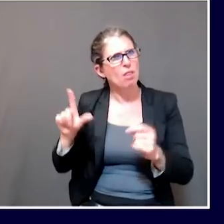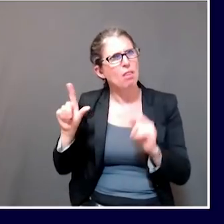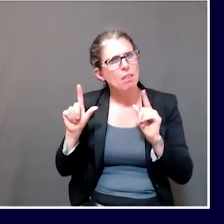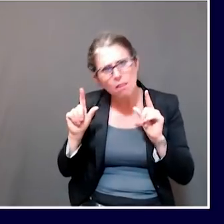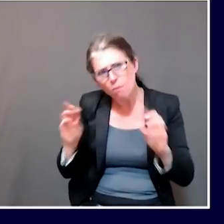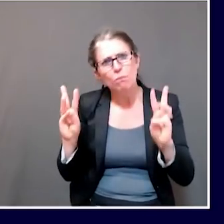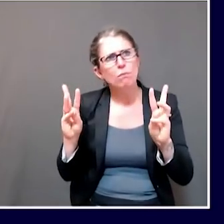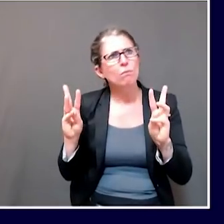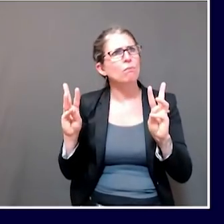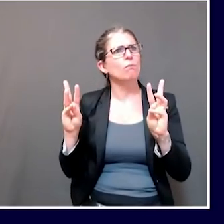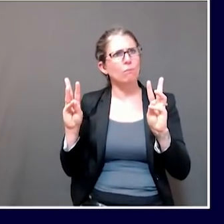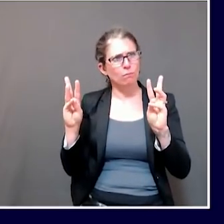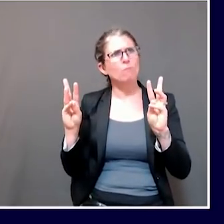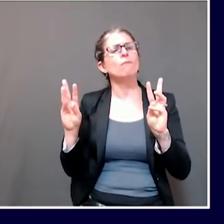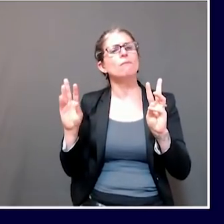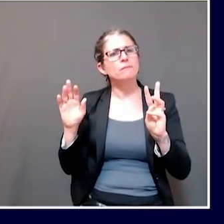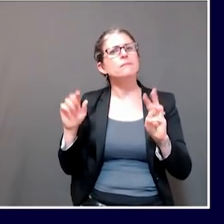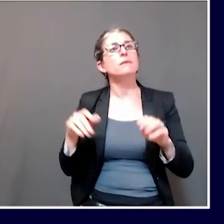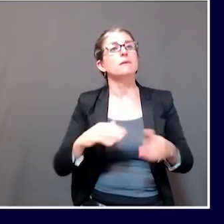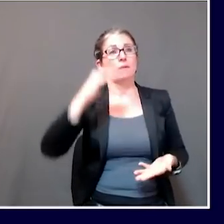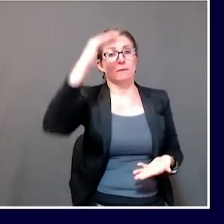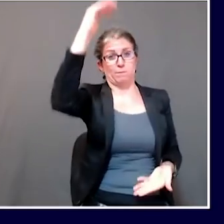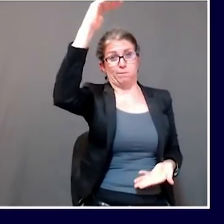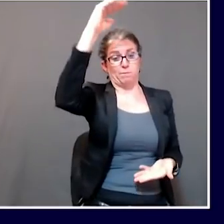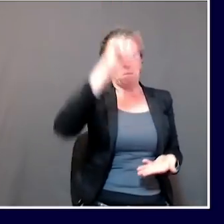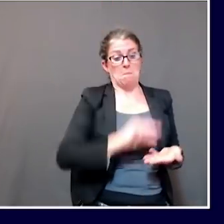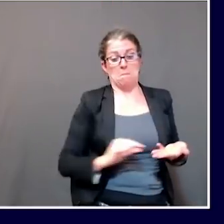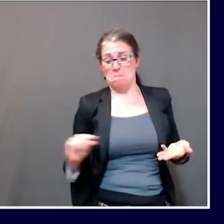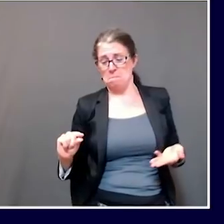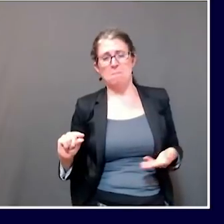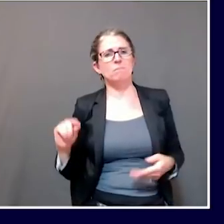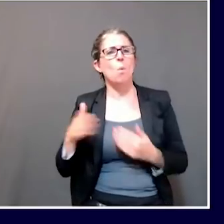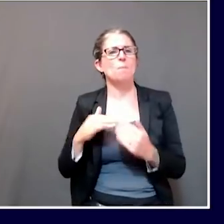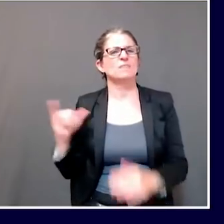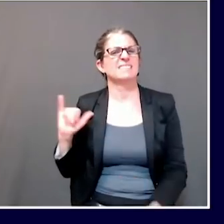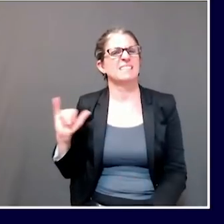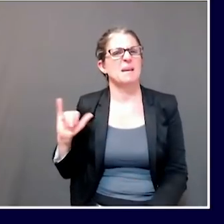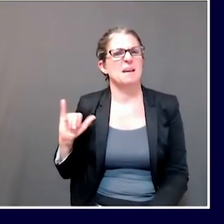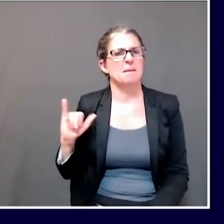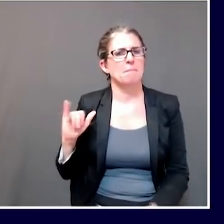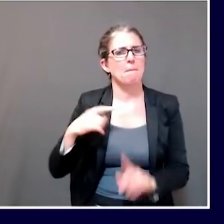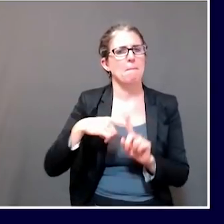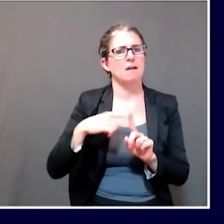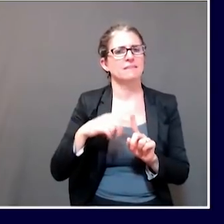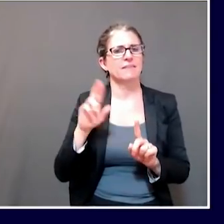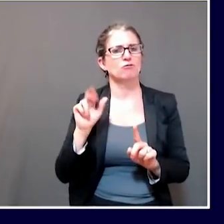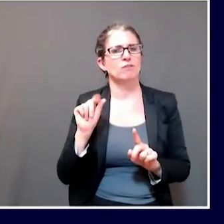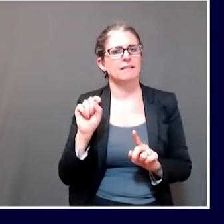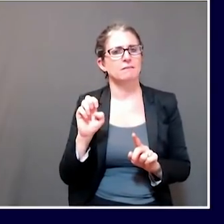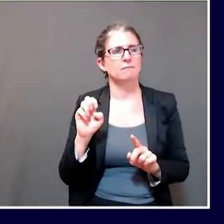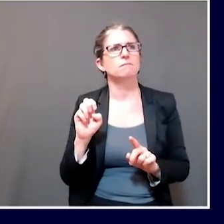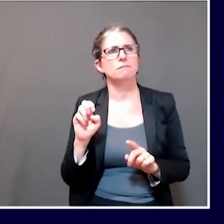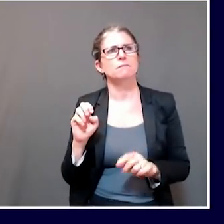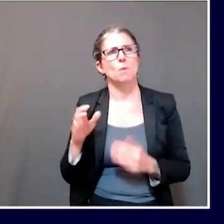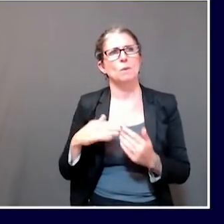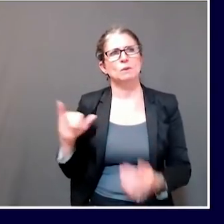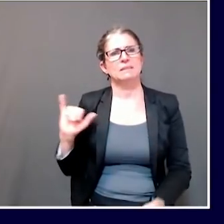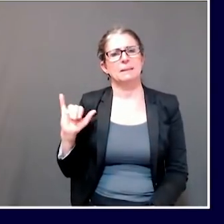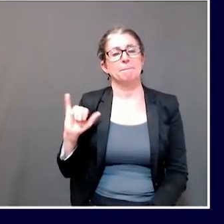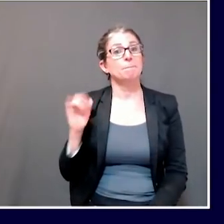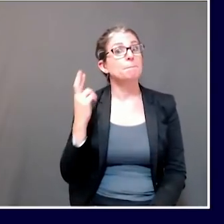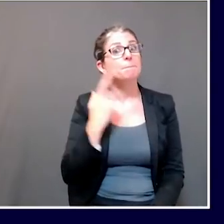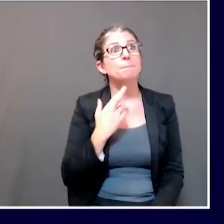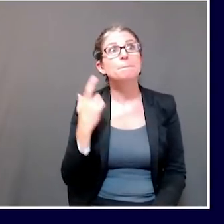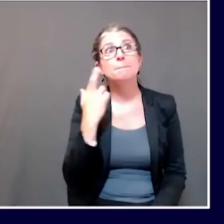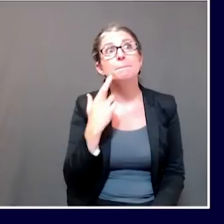about equivalent to what we've got here. And what I think is going on, at least in part, I don't have any silver bullet